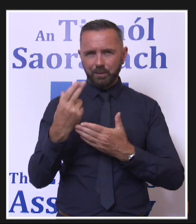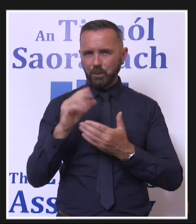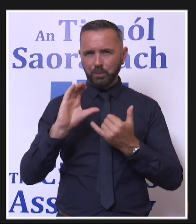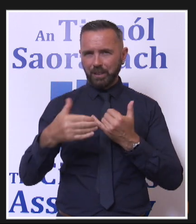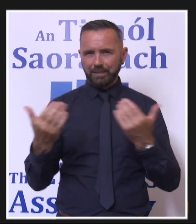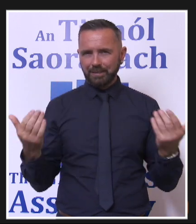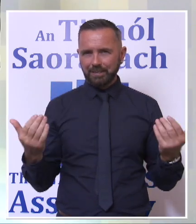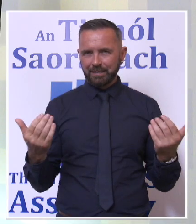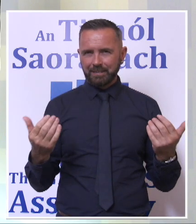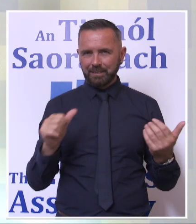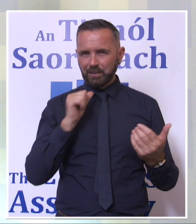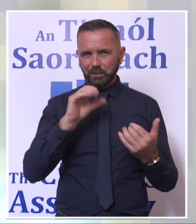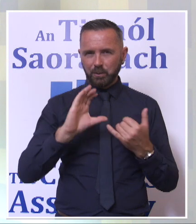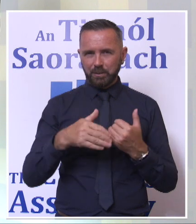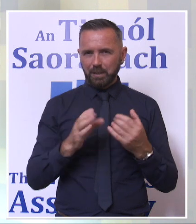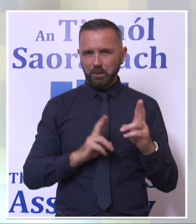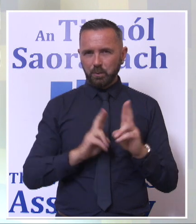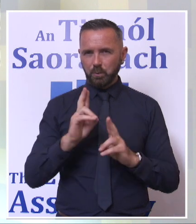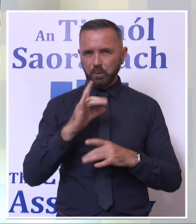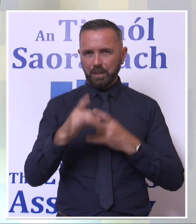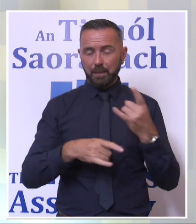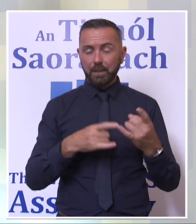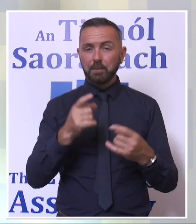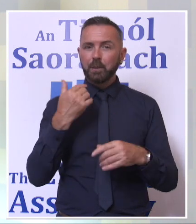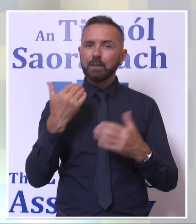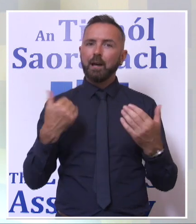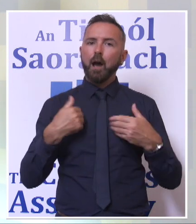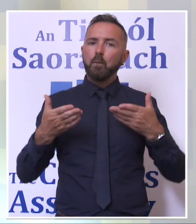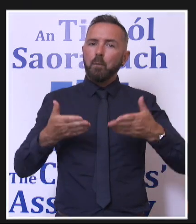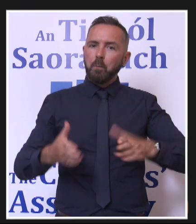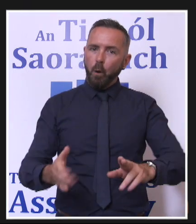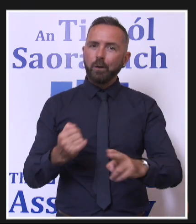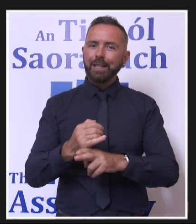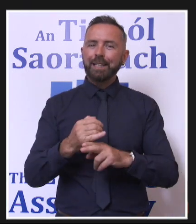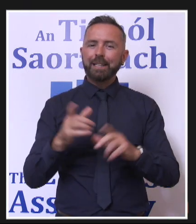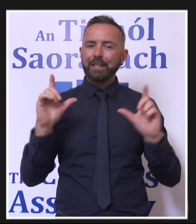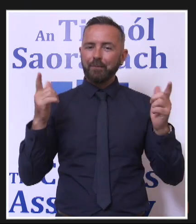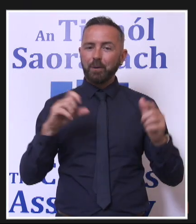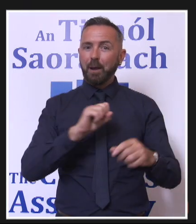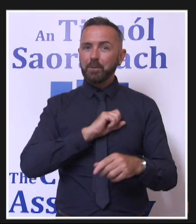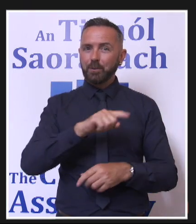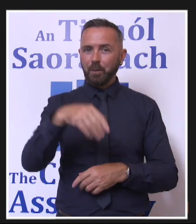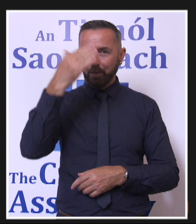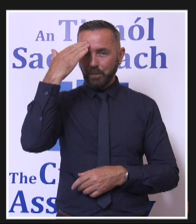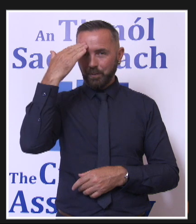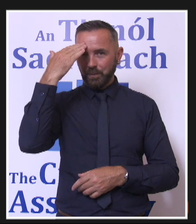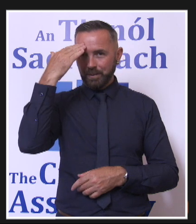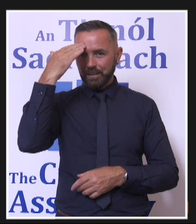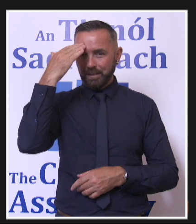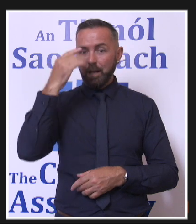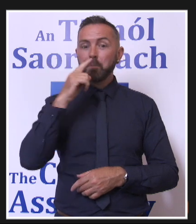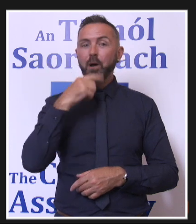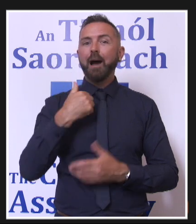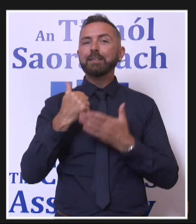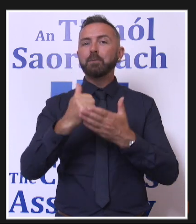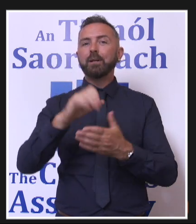chance on God's earth would that happen. But I happen to be born in Liverpool, as some of you may know. And I'm actually an Everton